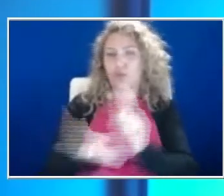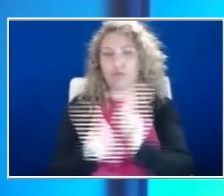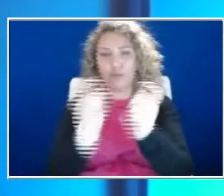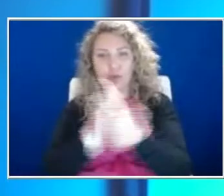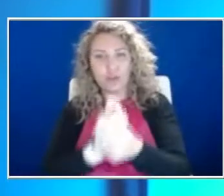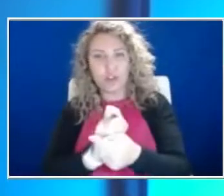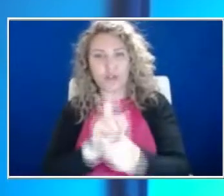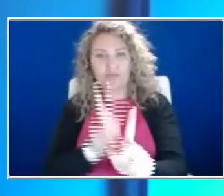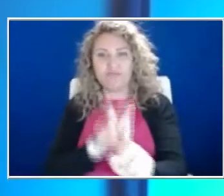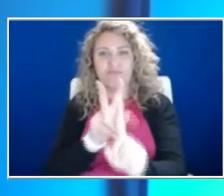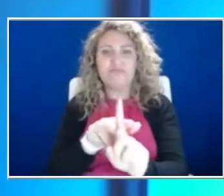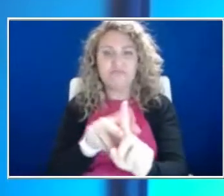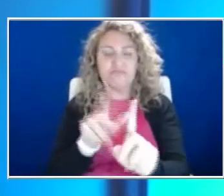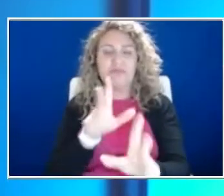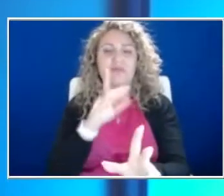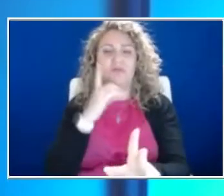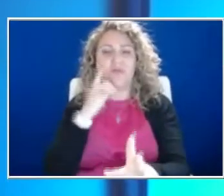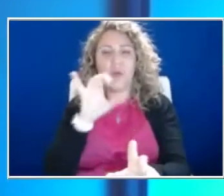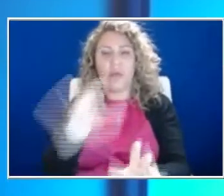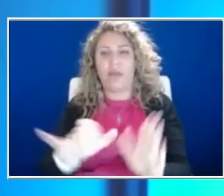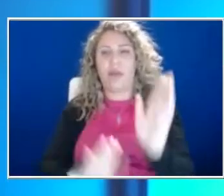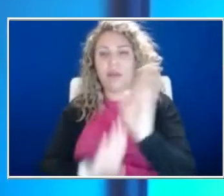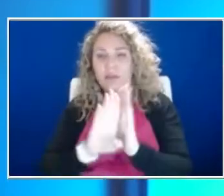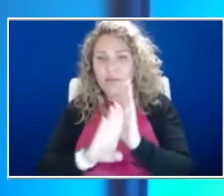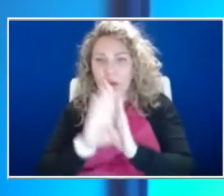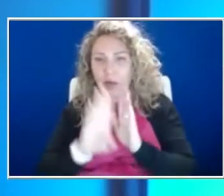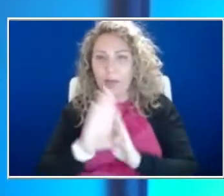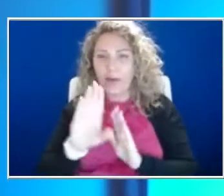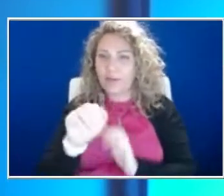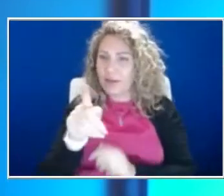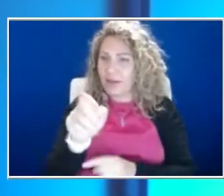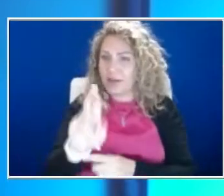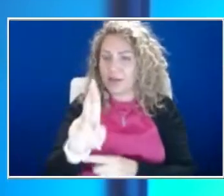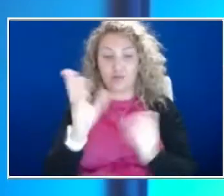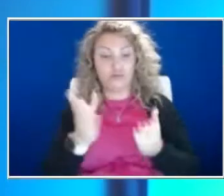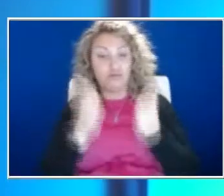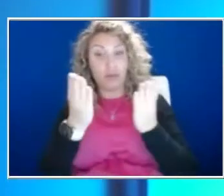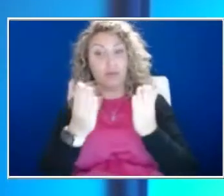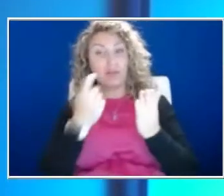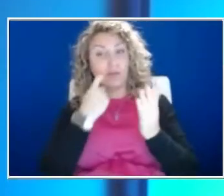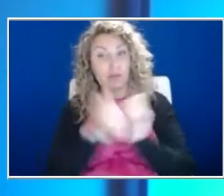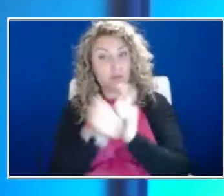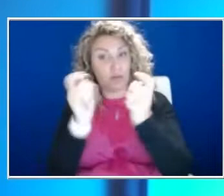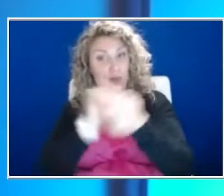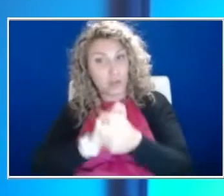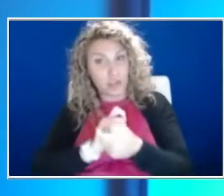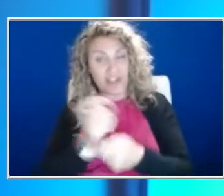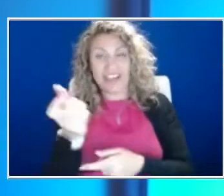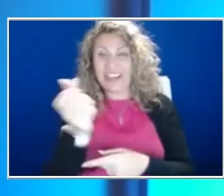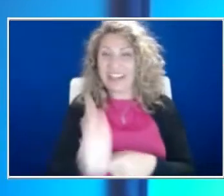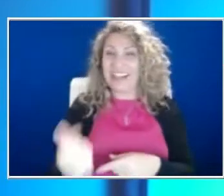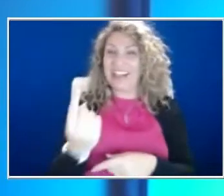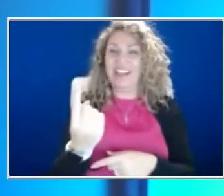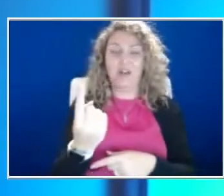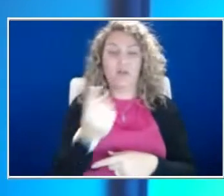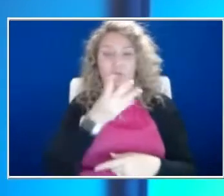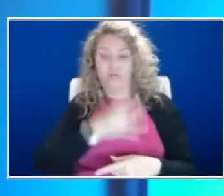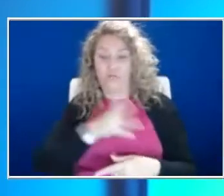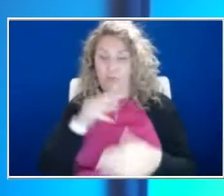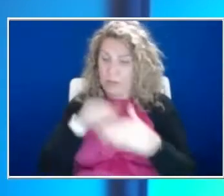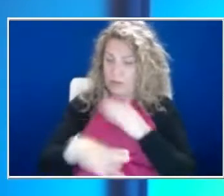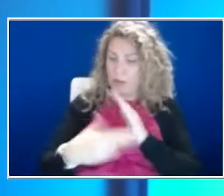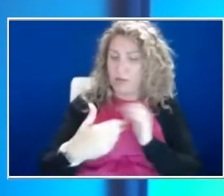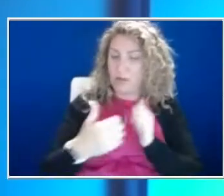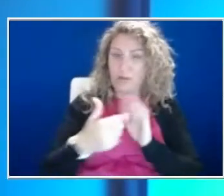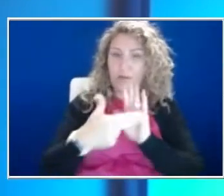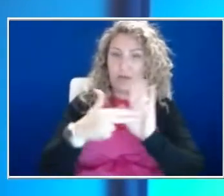development of breast cancer. Recommendations actually have recently changed. So any woman that comes in with a diagnosis